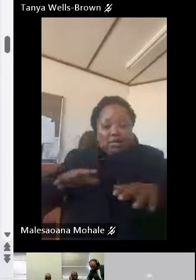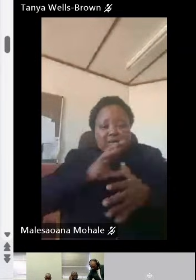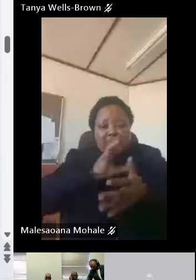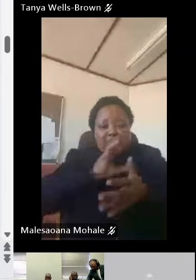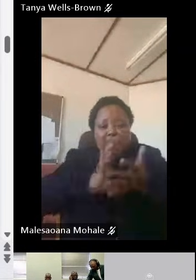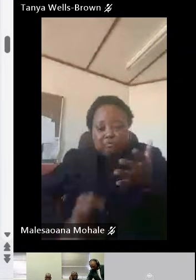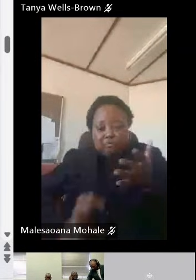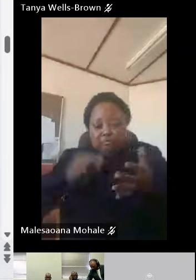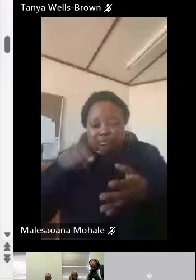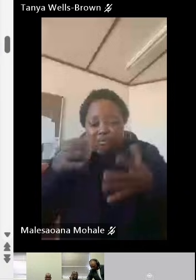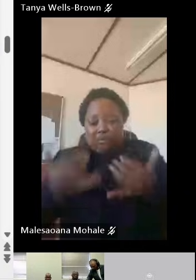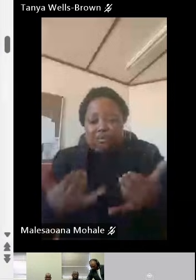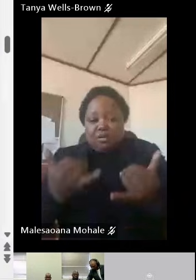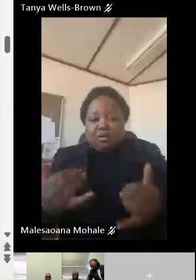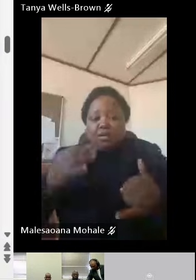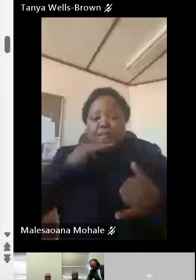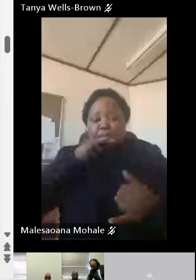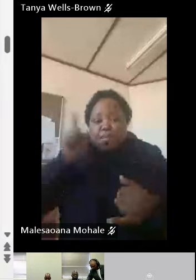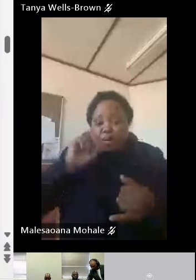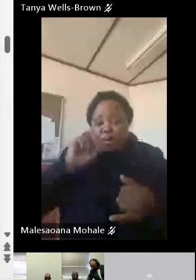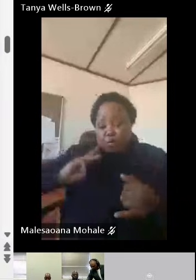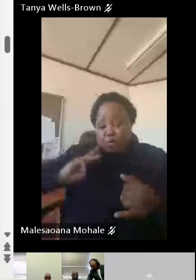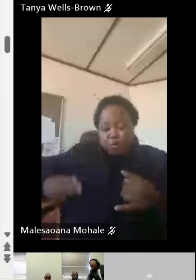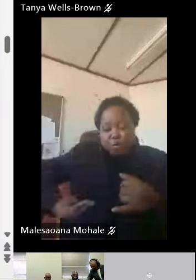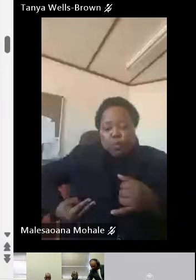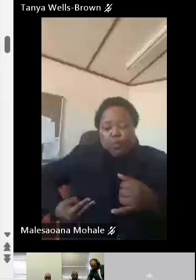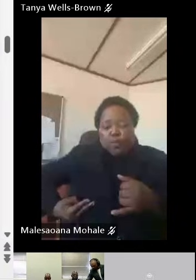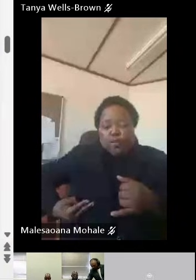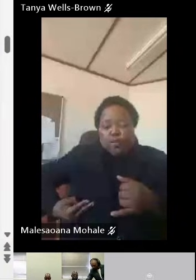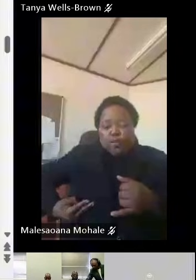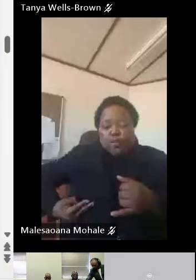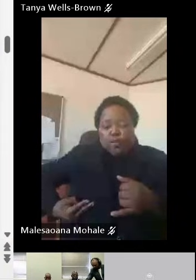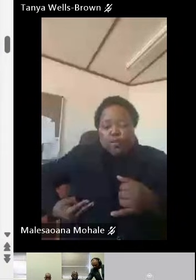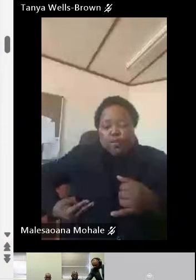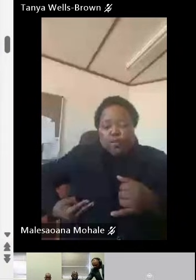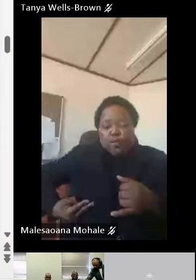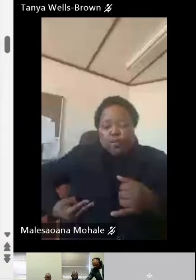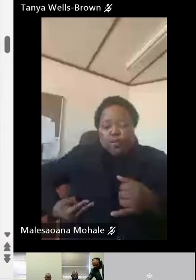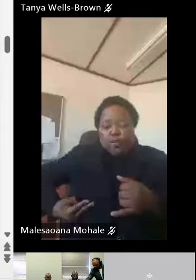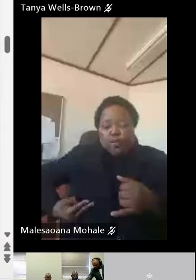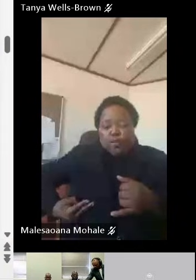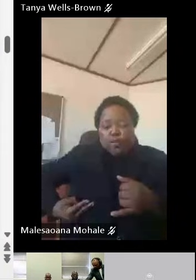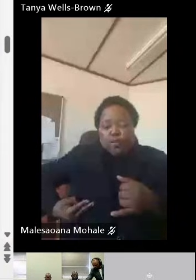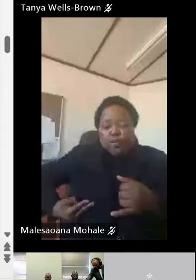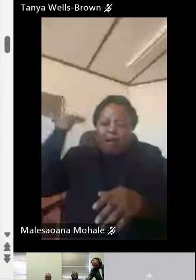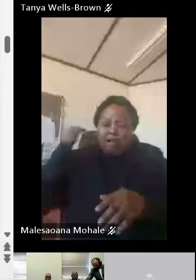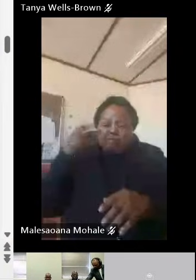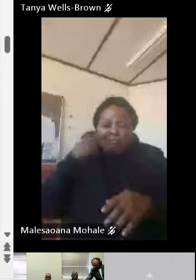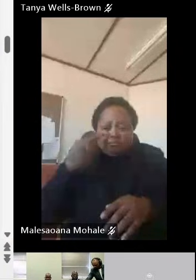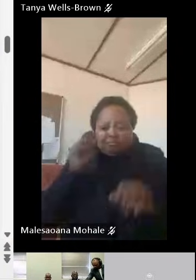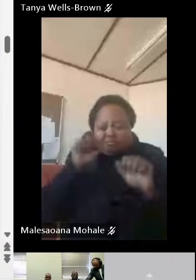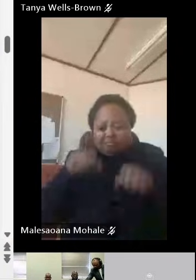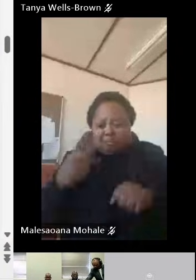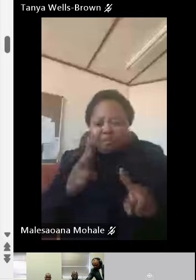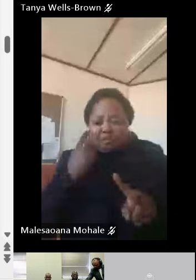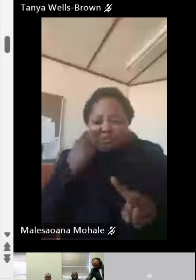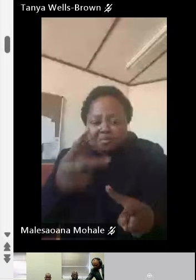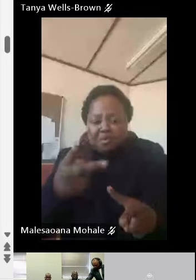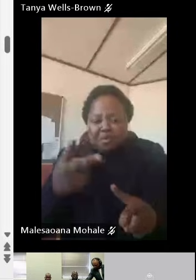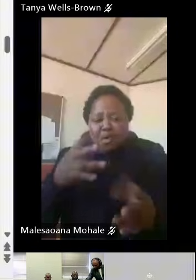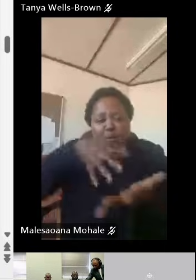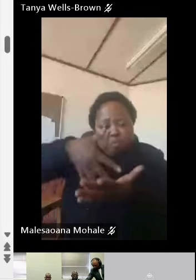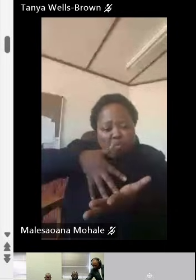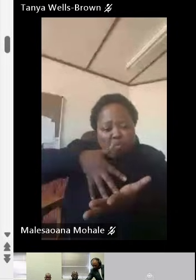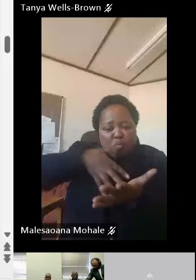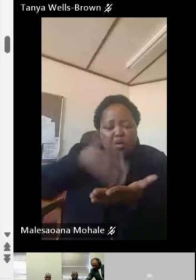that women, they were classified as being weak. They were considered not capable enough. They were said